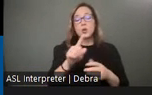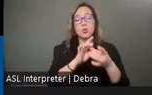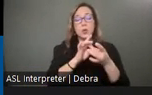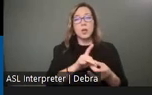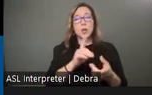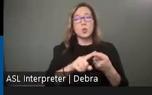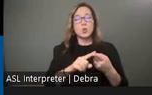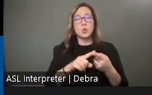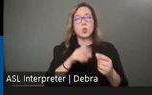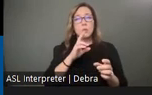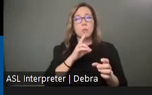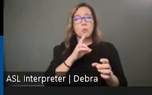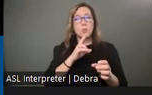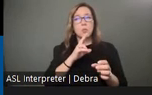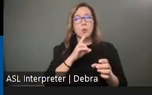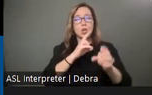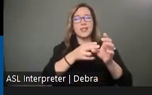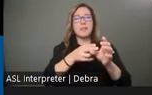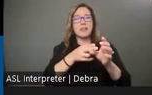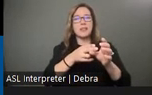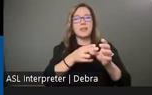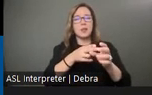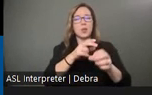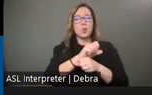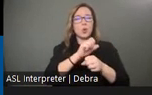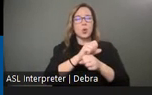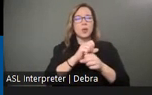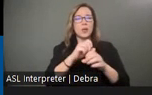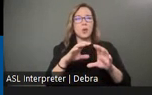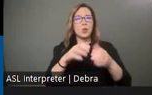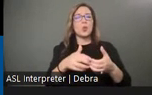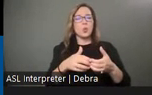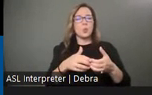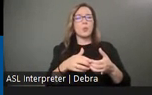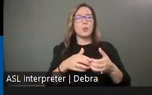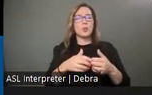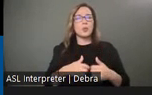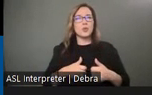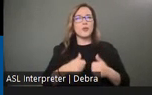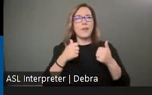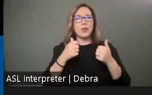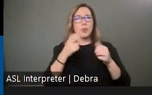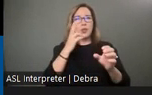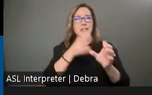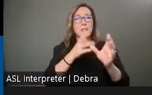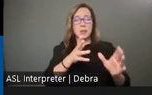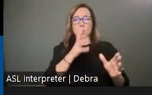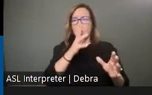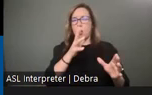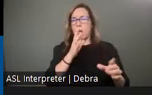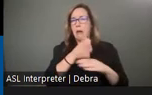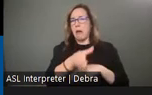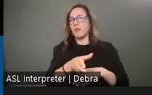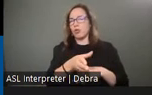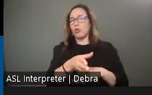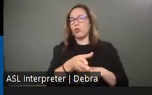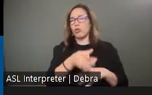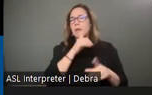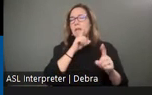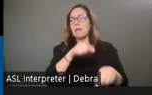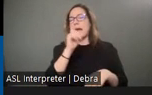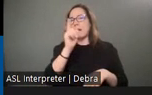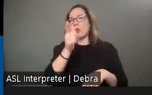the working group, the survivor participants. So we'll also take that for action. Just want to let everyone know that